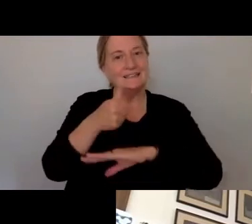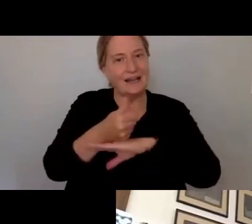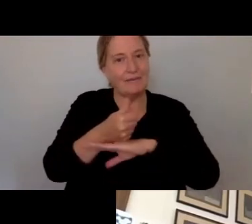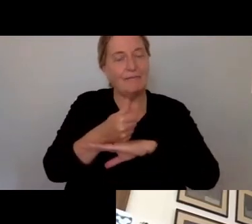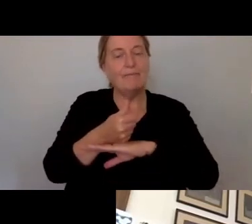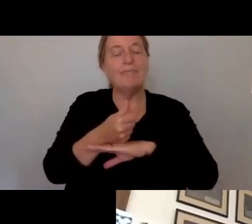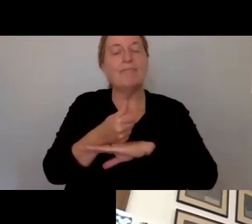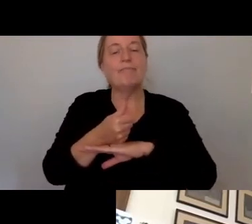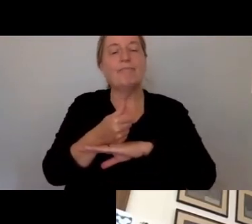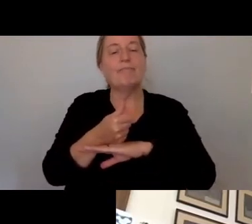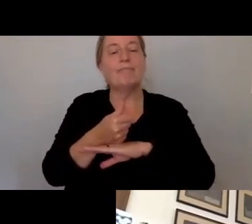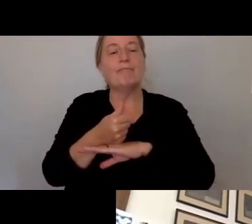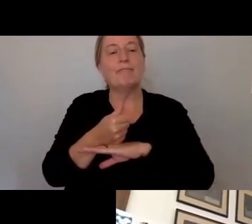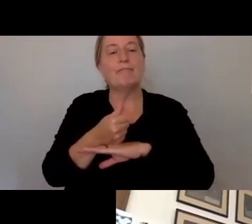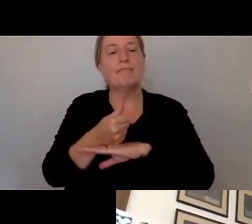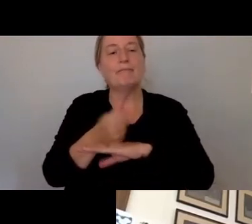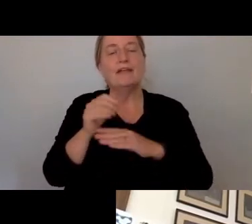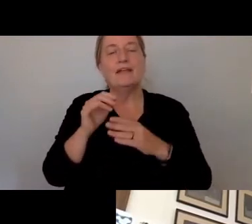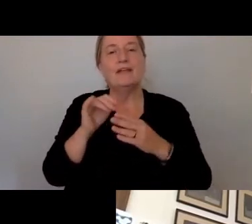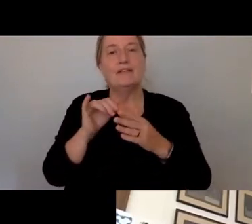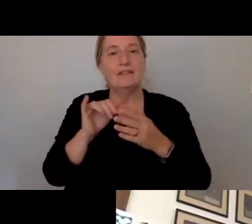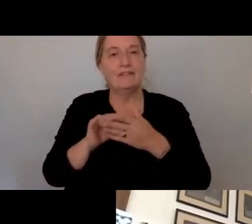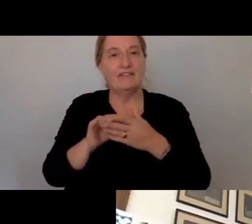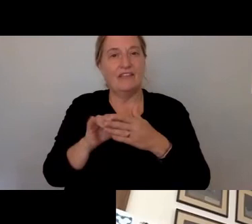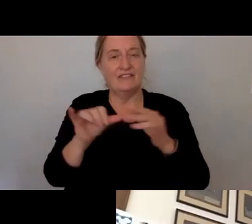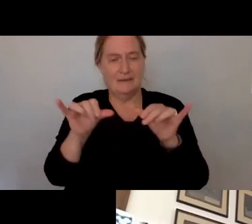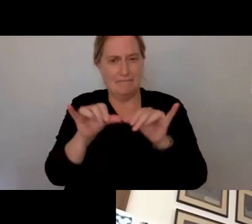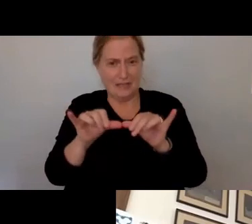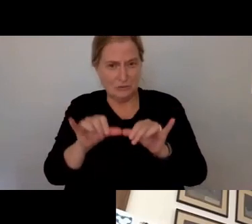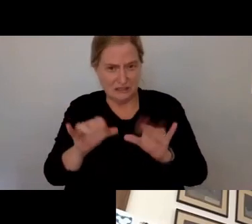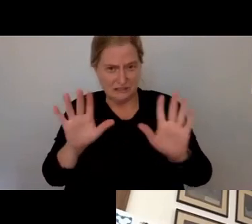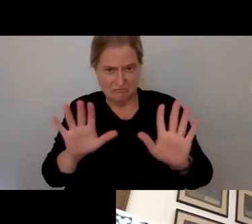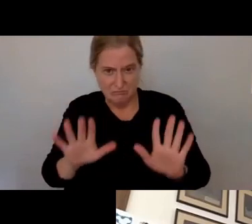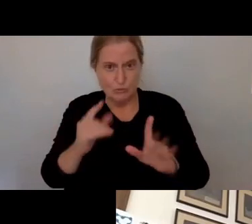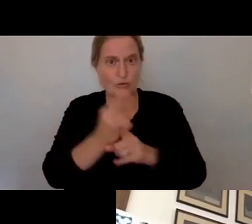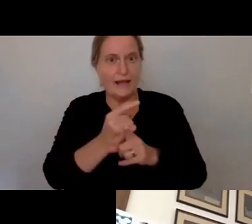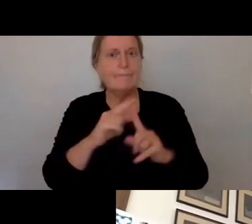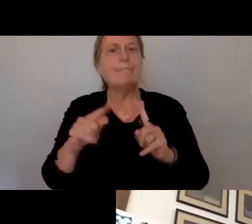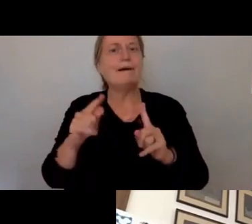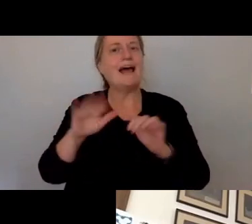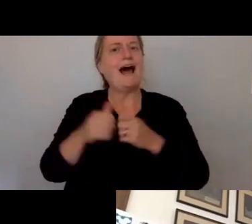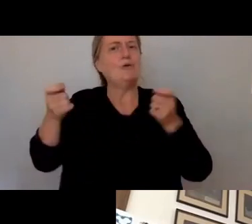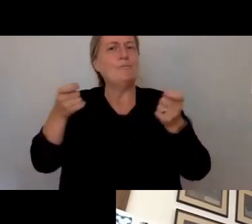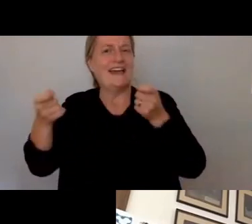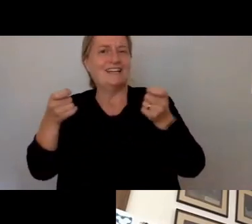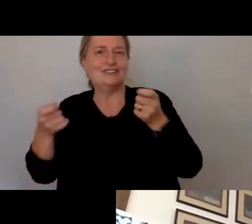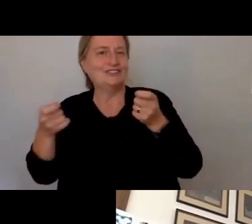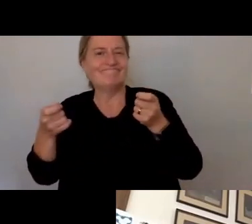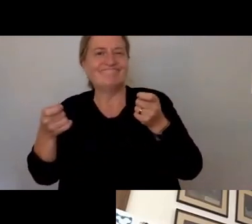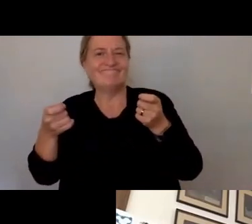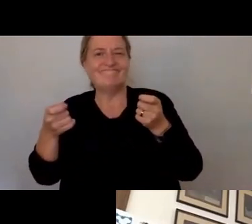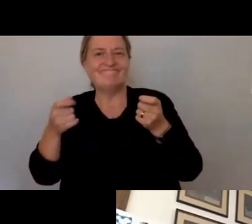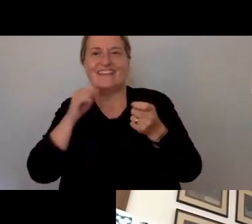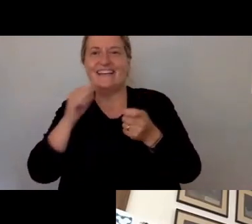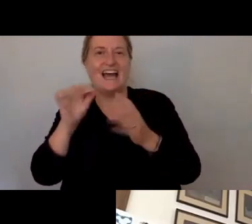up, the metrics were right in it. It's just the management side of it was wrong, right? The management side was not wrong, but it was just not